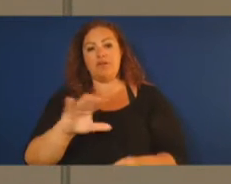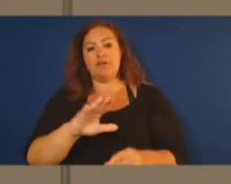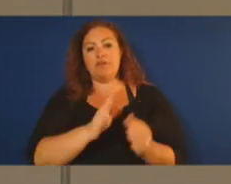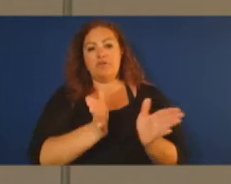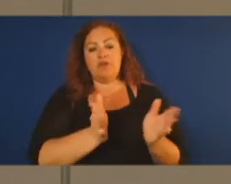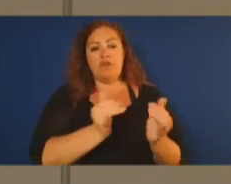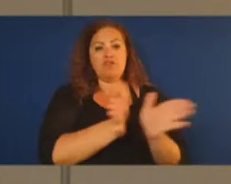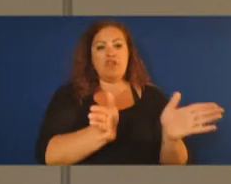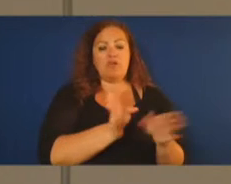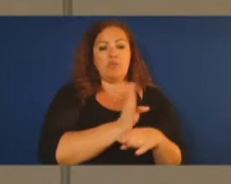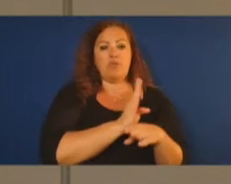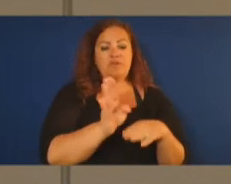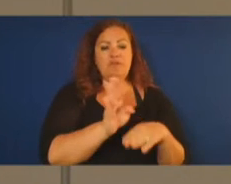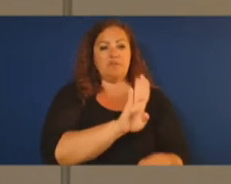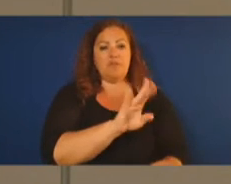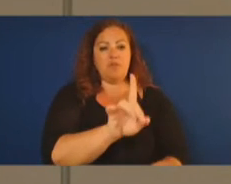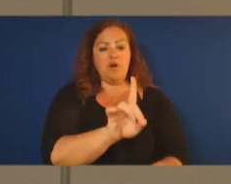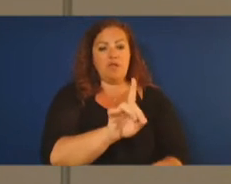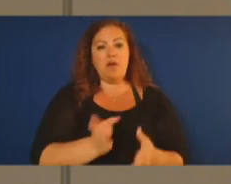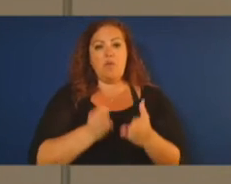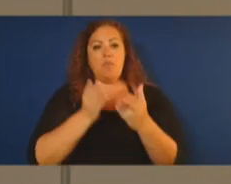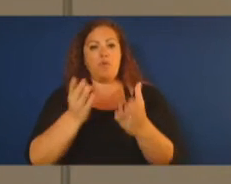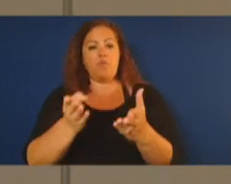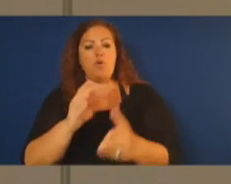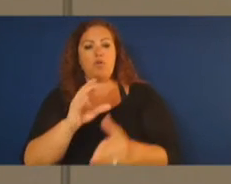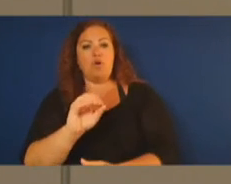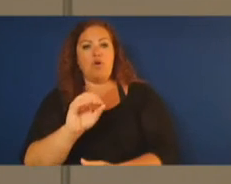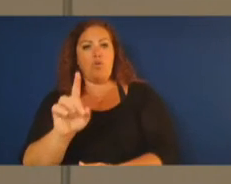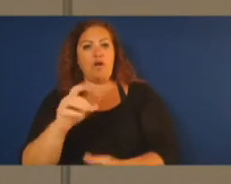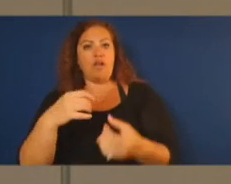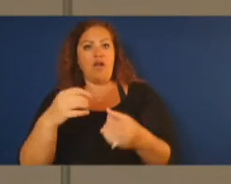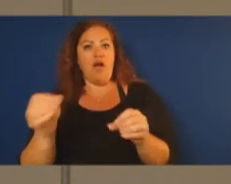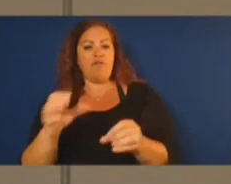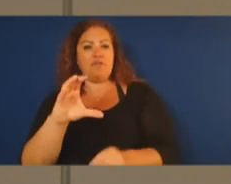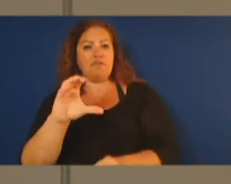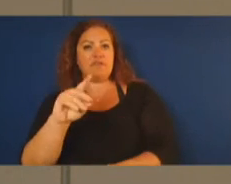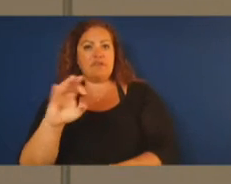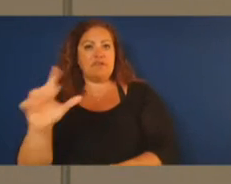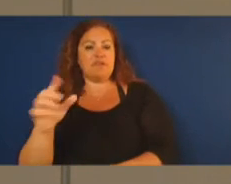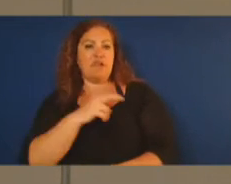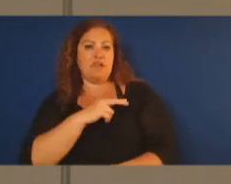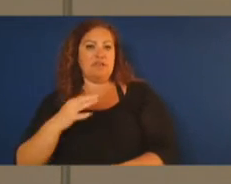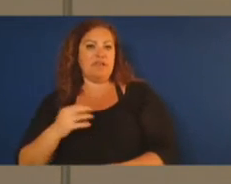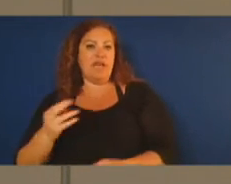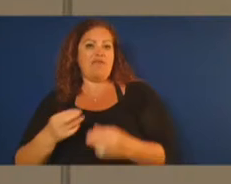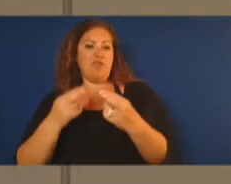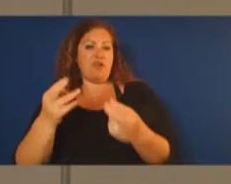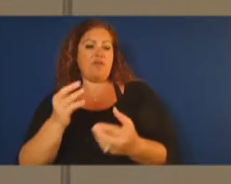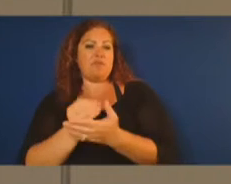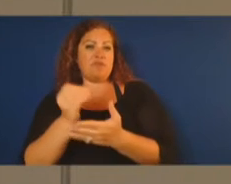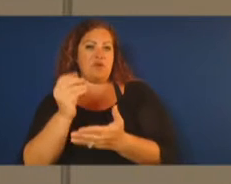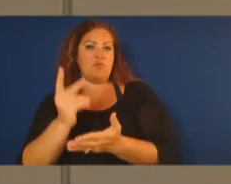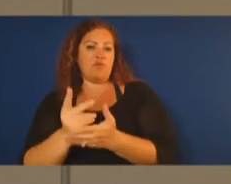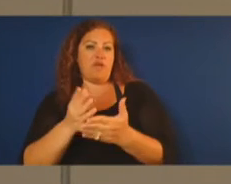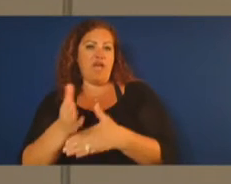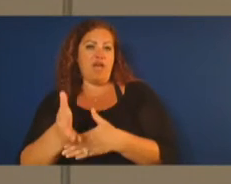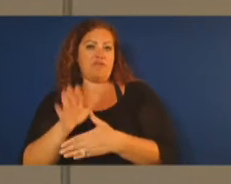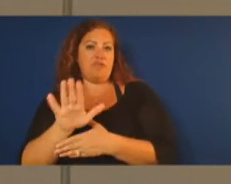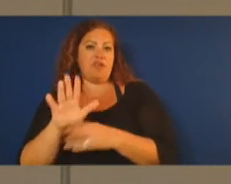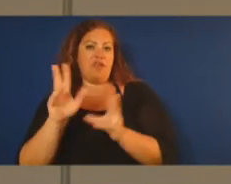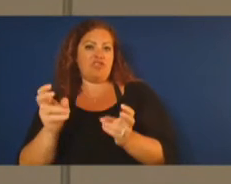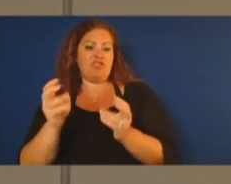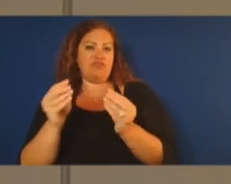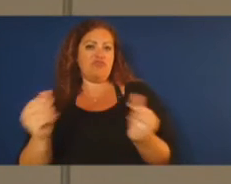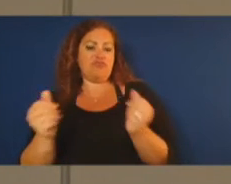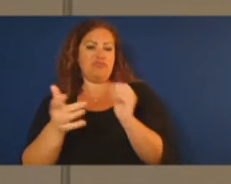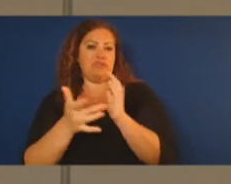conditional B1 and the proposed zoning is 01 office conditional staff recommends approval of this petition upon resolution of outstanding issues and Technical